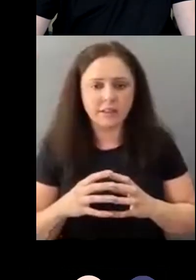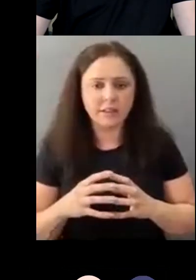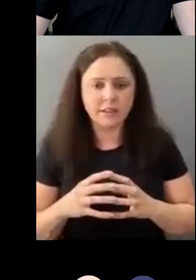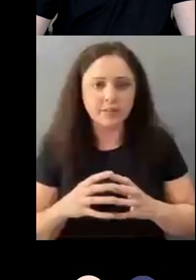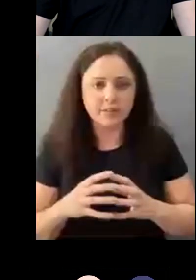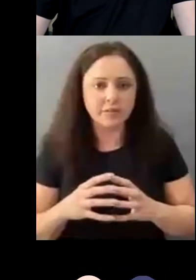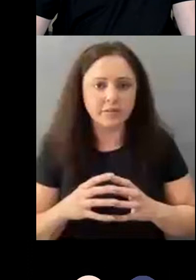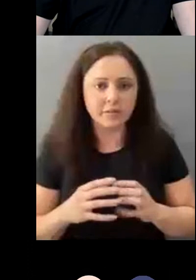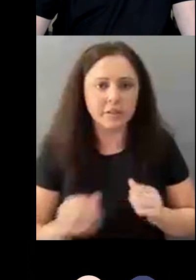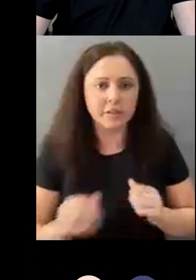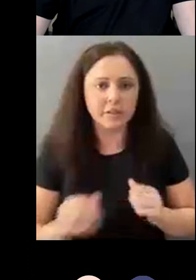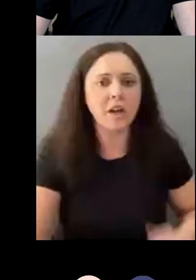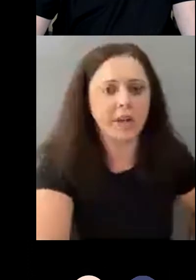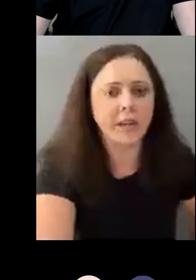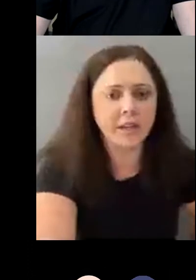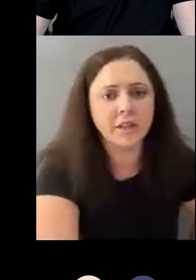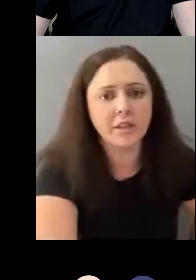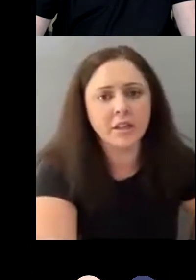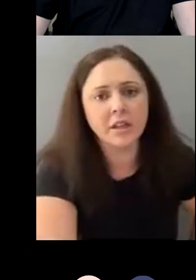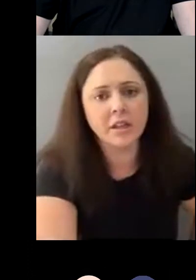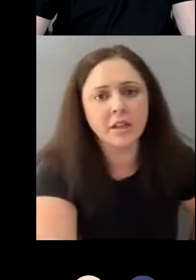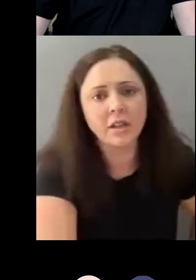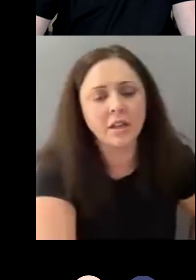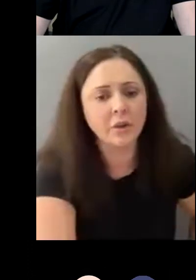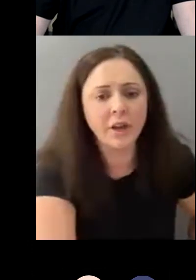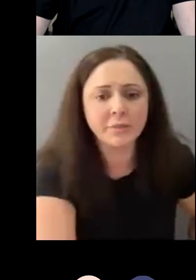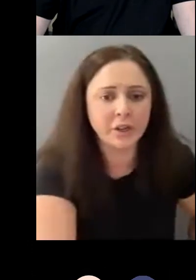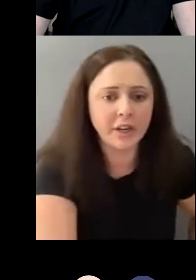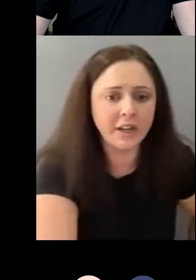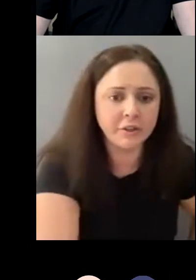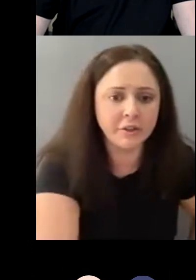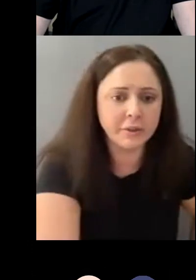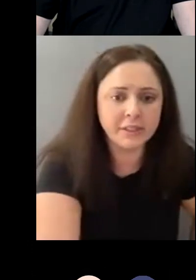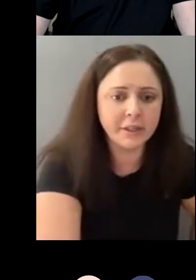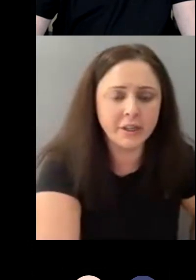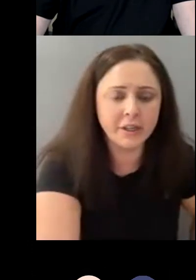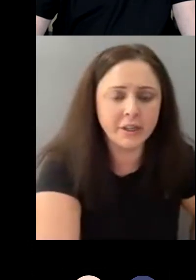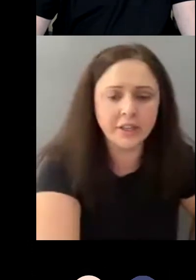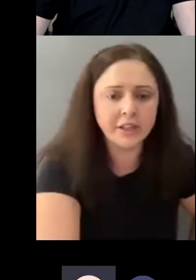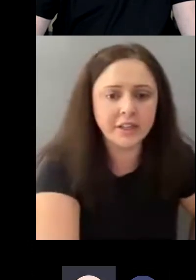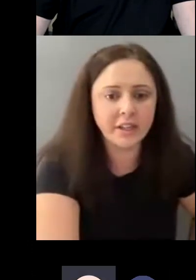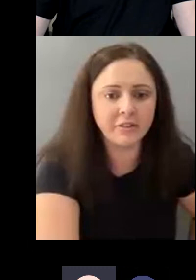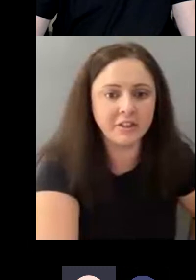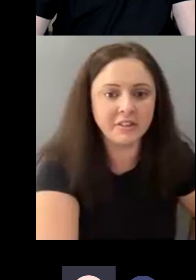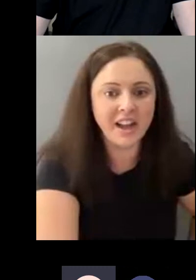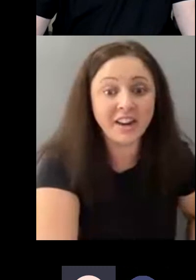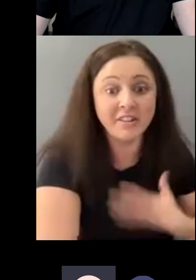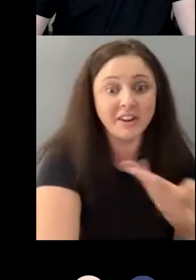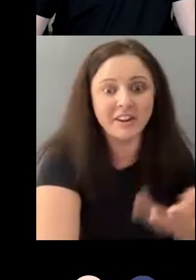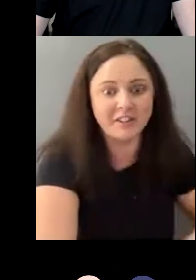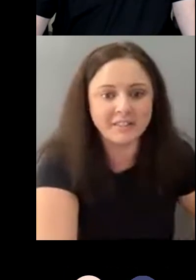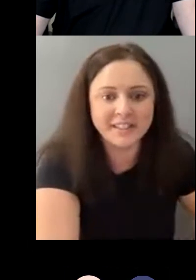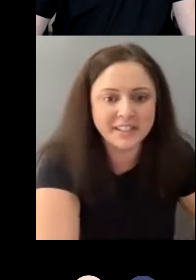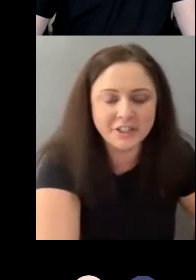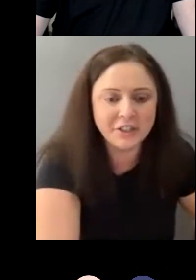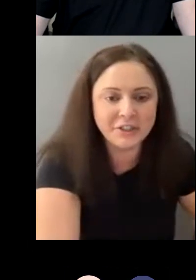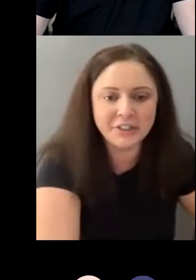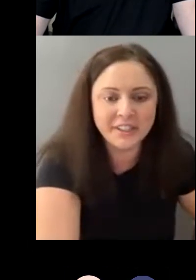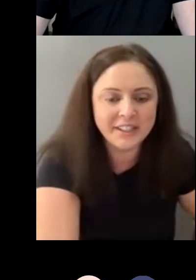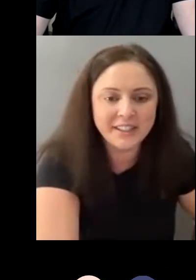Do you want to turn yours off, Whitney? I'll just Okay. pick it up. I'll pick it up. Okay, I'm sorry. I don't know what's going on. It's Okay. okay. I don't ever have